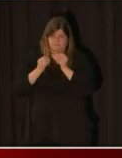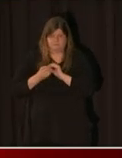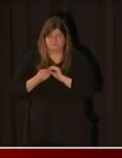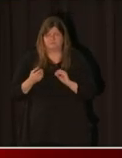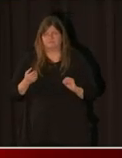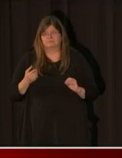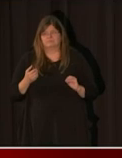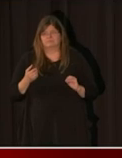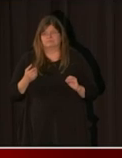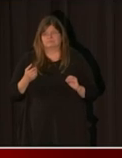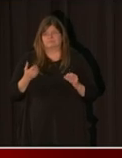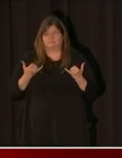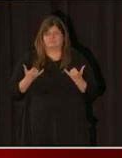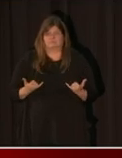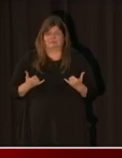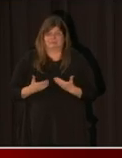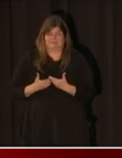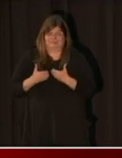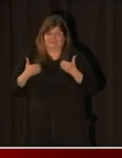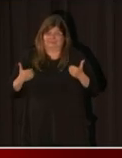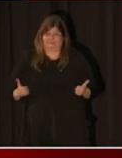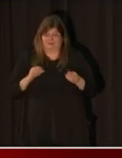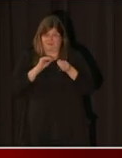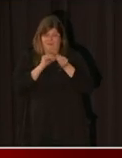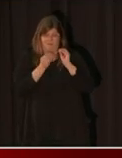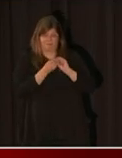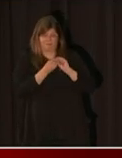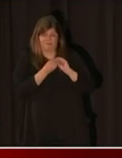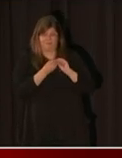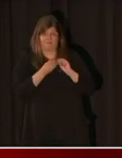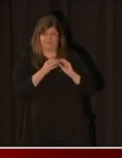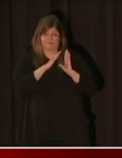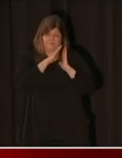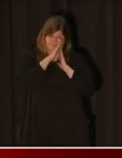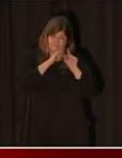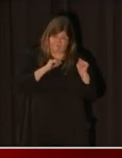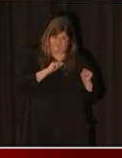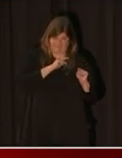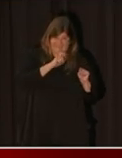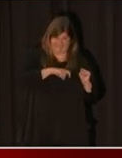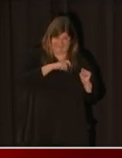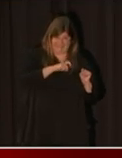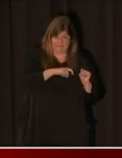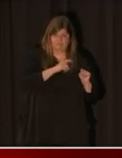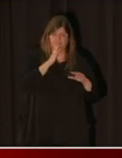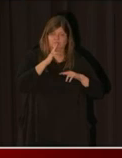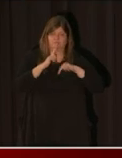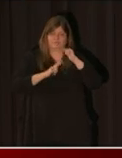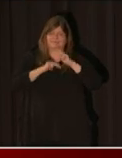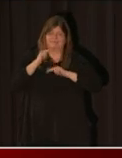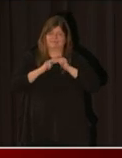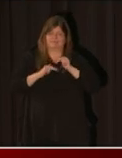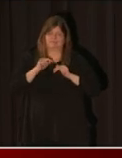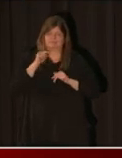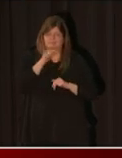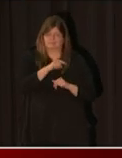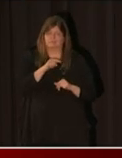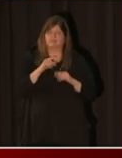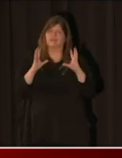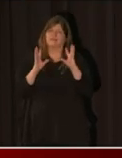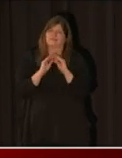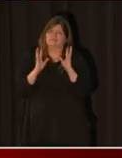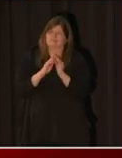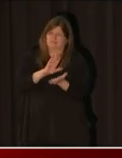that we would need would be built at the convention center. We have the ability to phase the construction